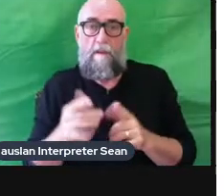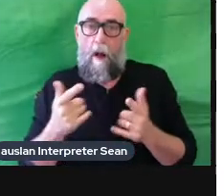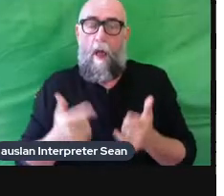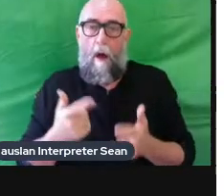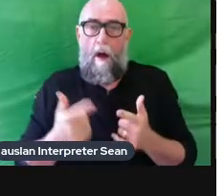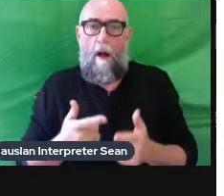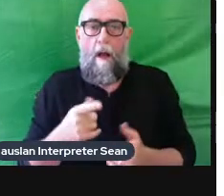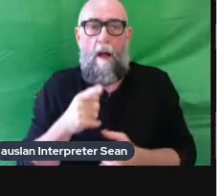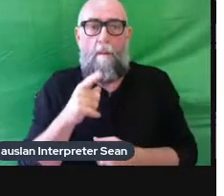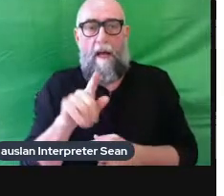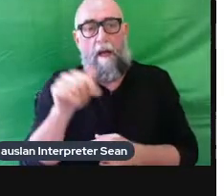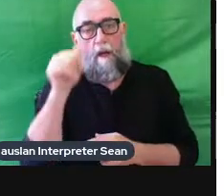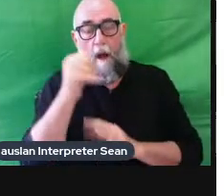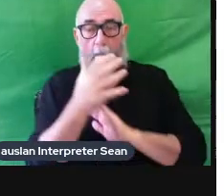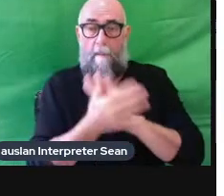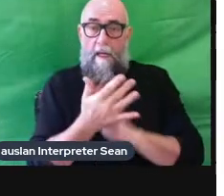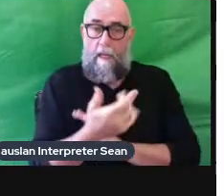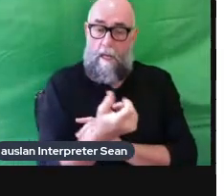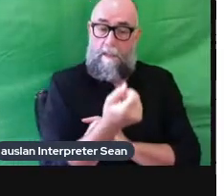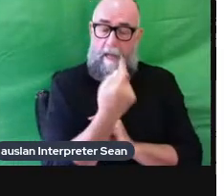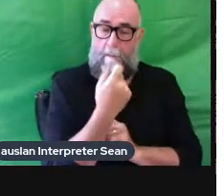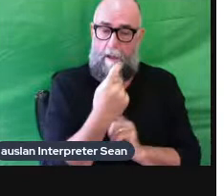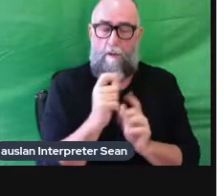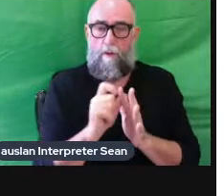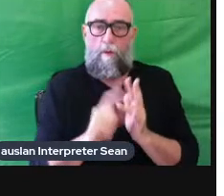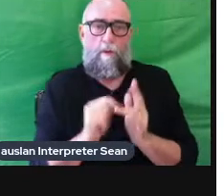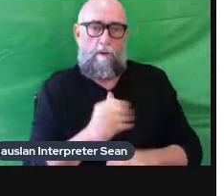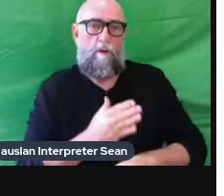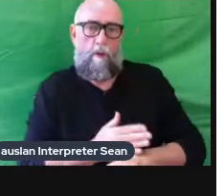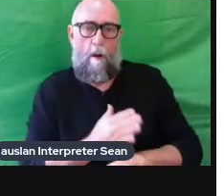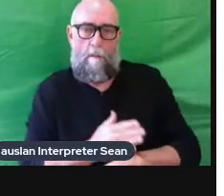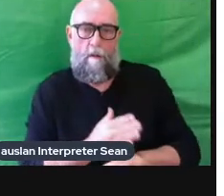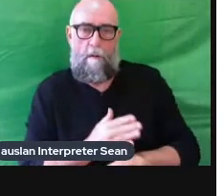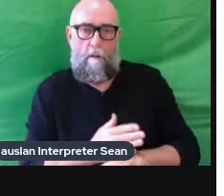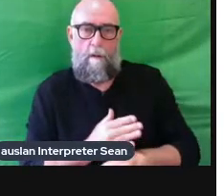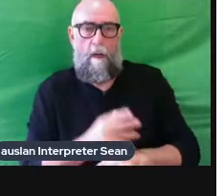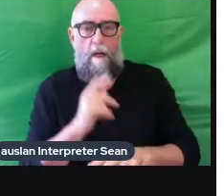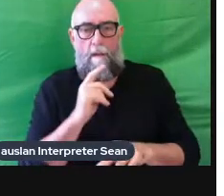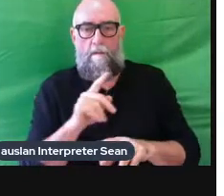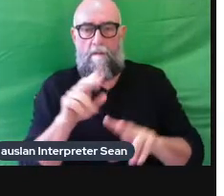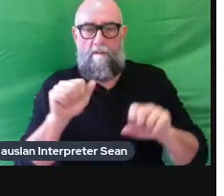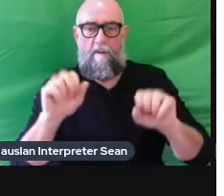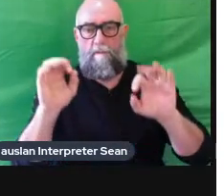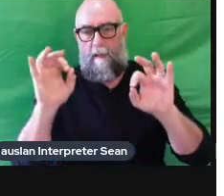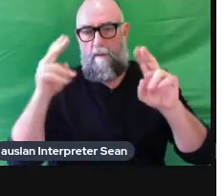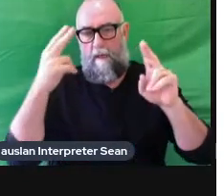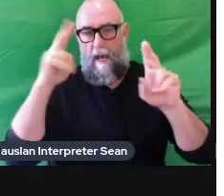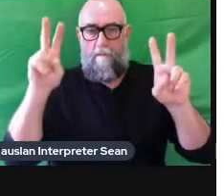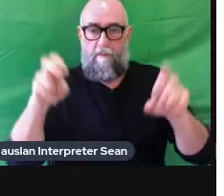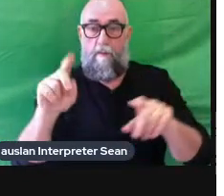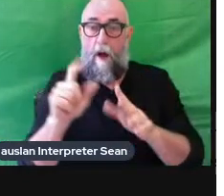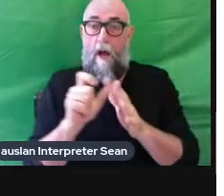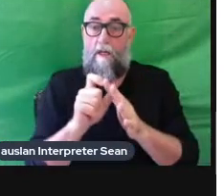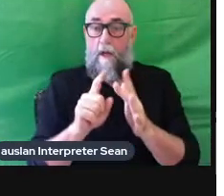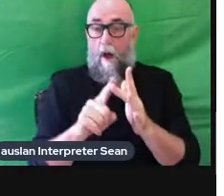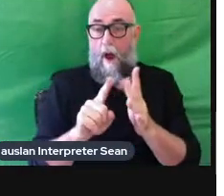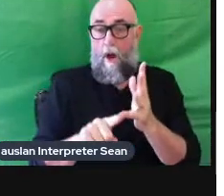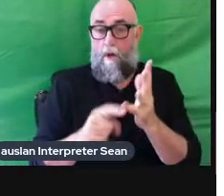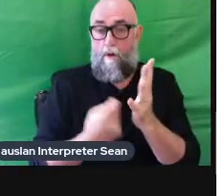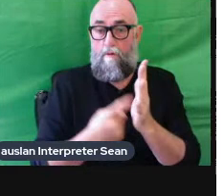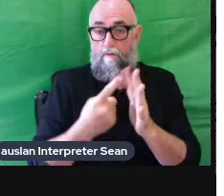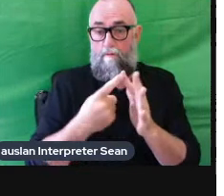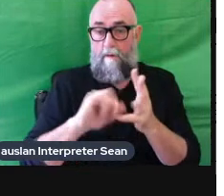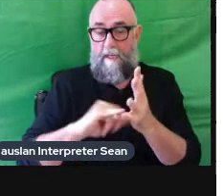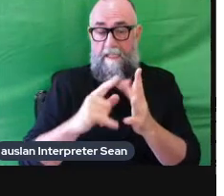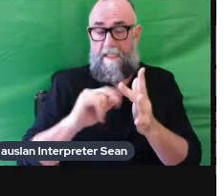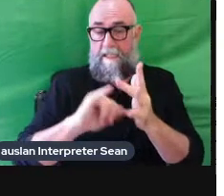the medication is working and doing its job. That's called diuresis. And the third way medications can reduce blood